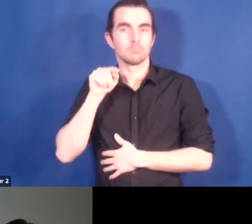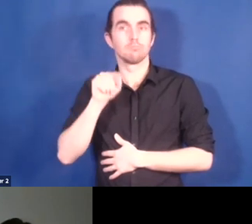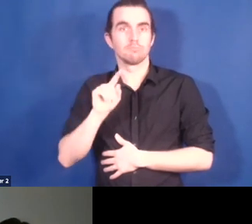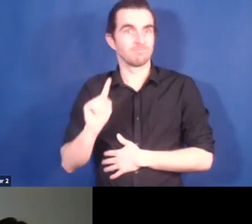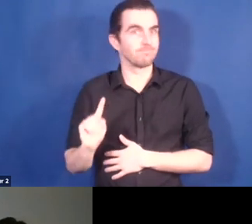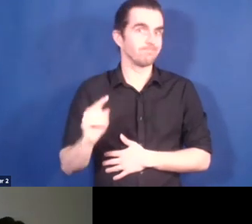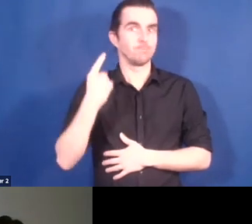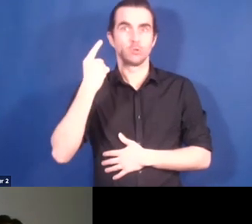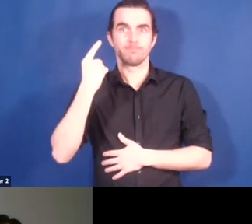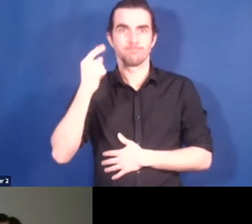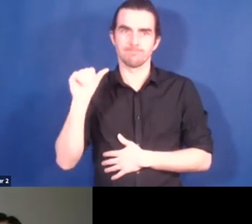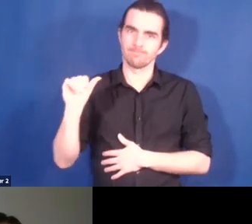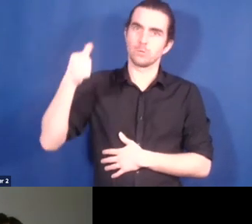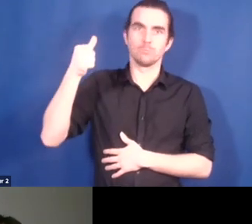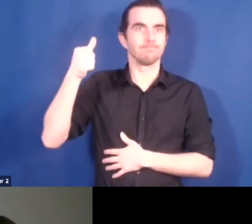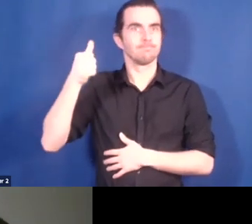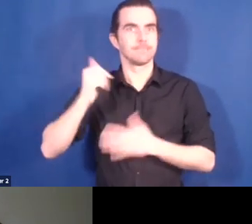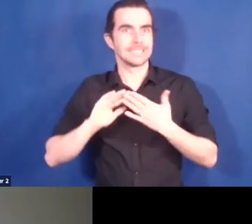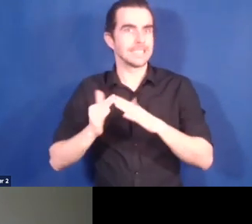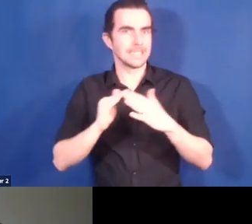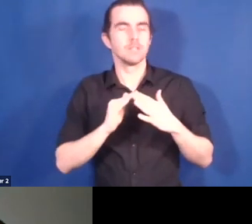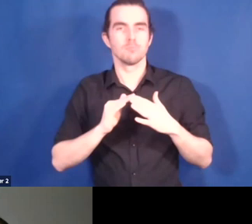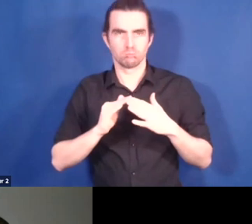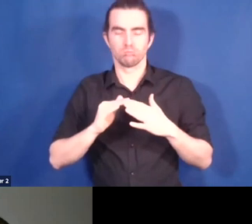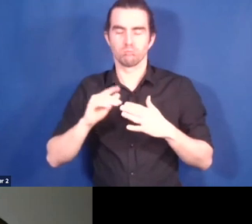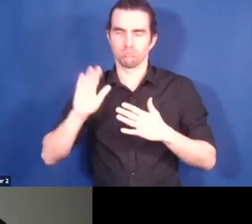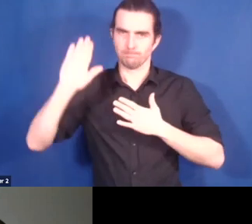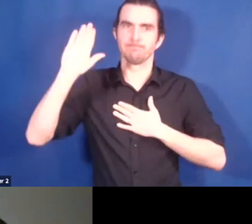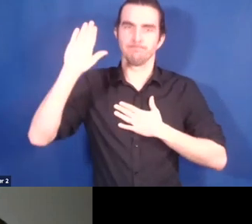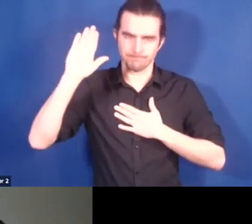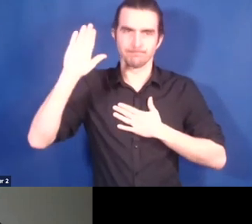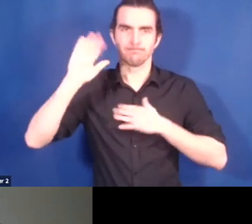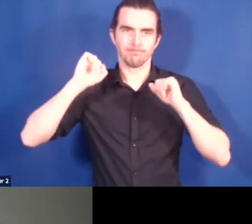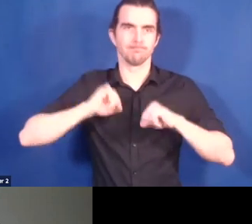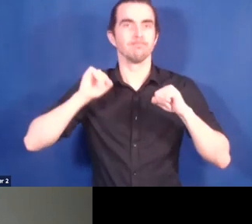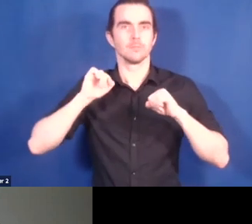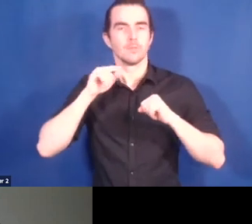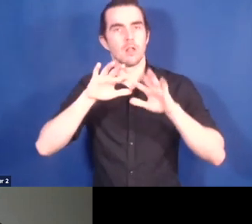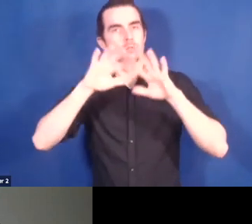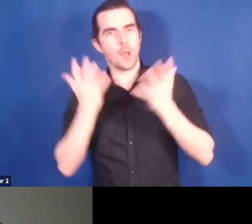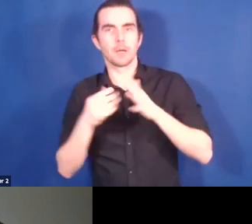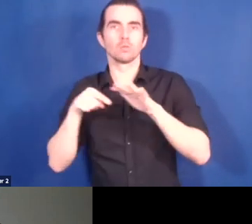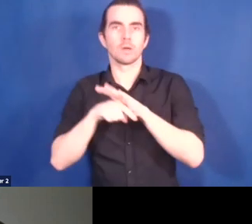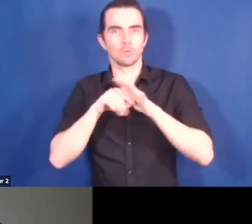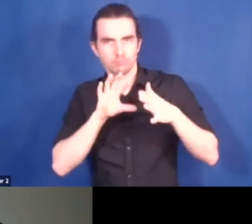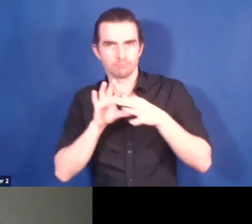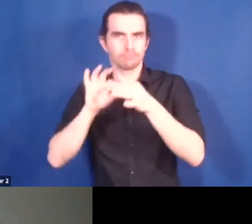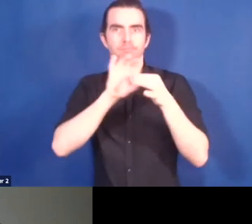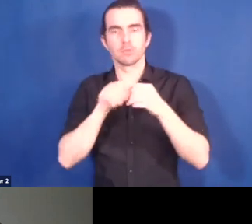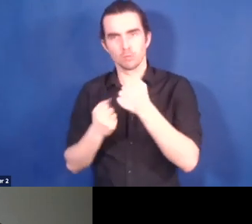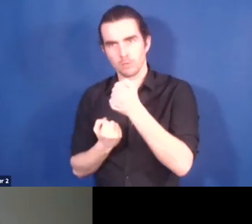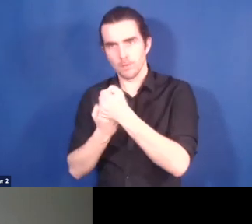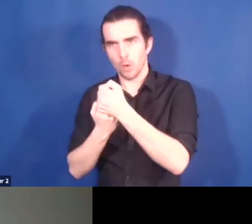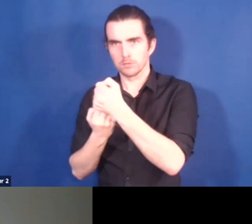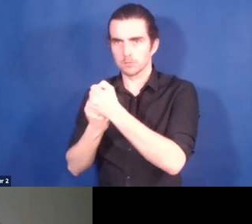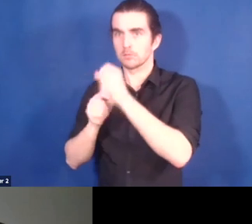relates to the call for further research in this area, in that nexus of movement in